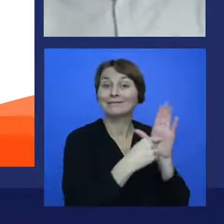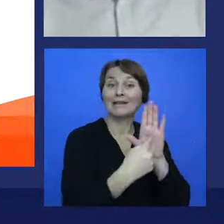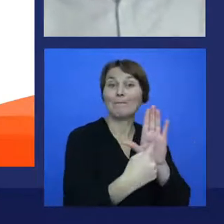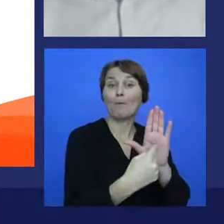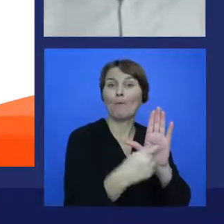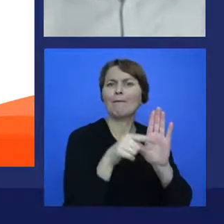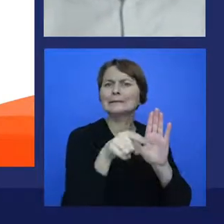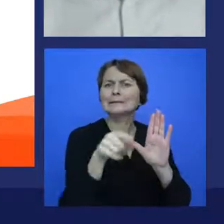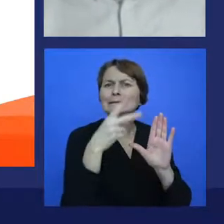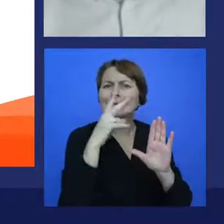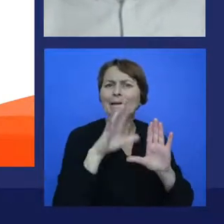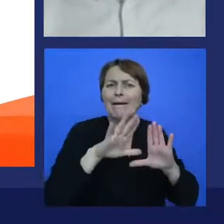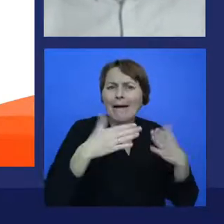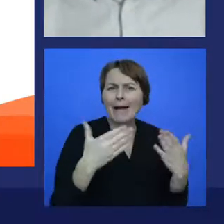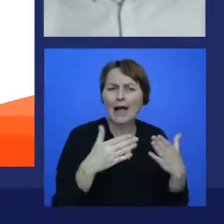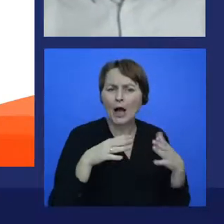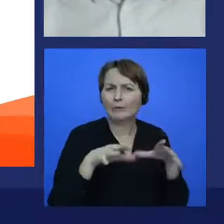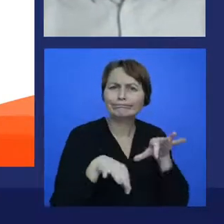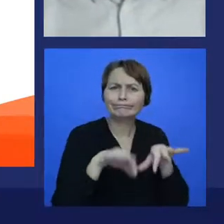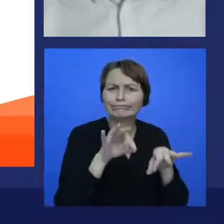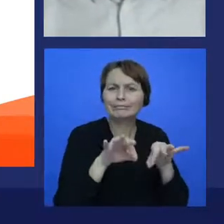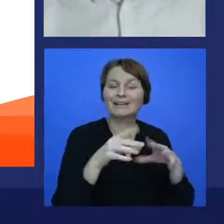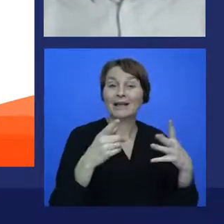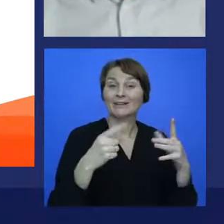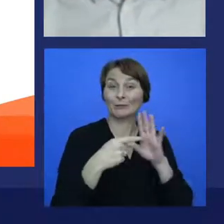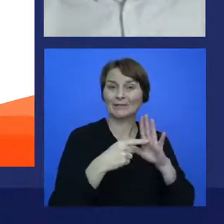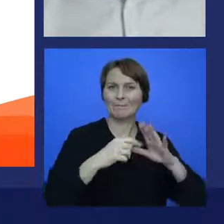are around this idea of like physical spaces